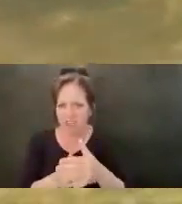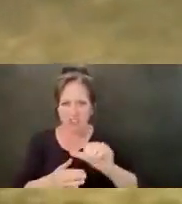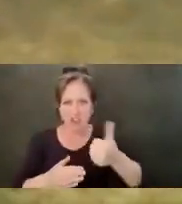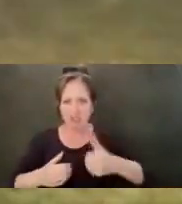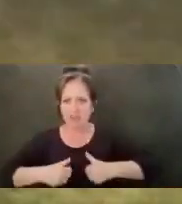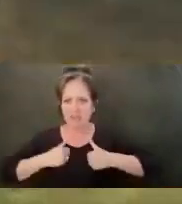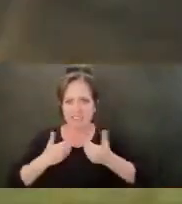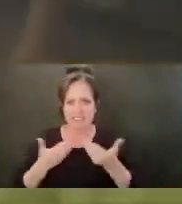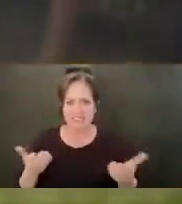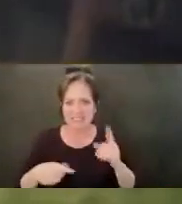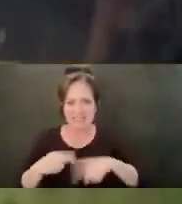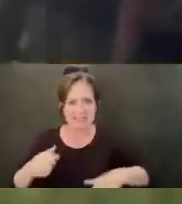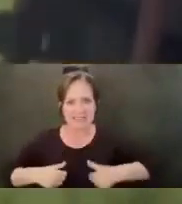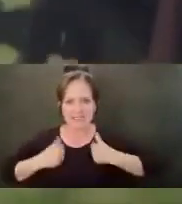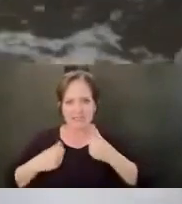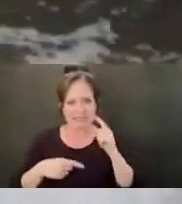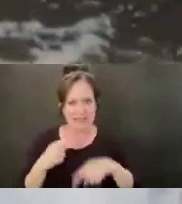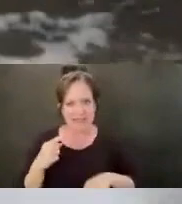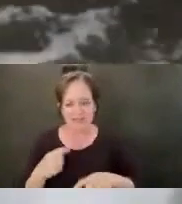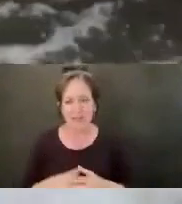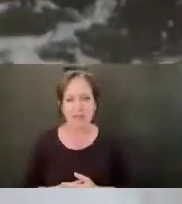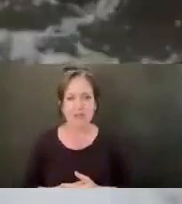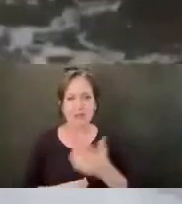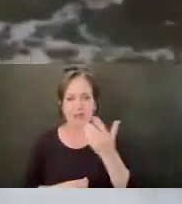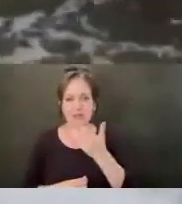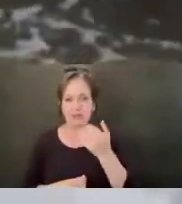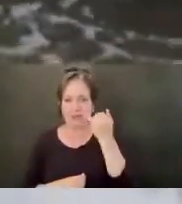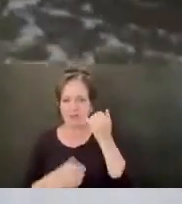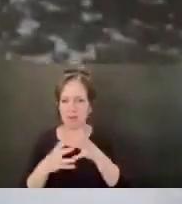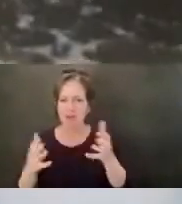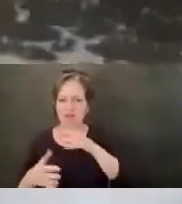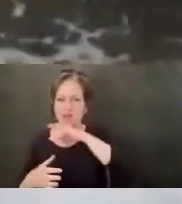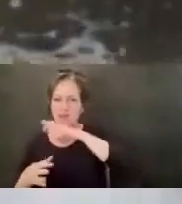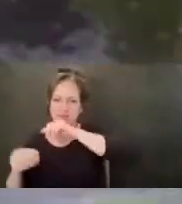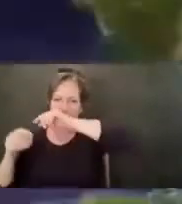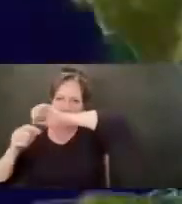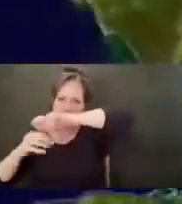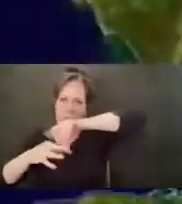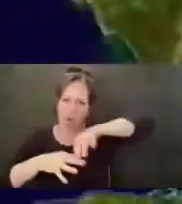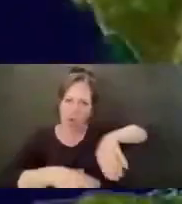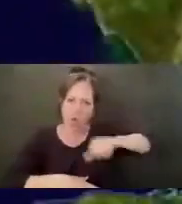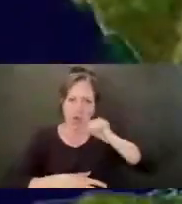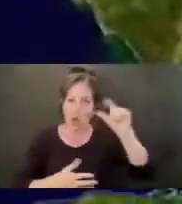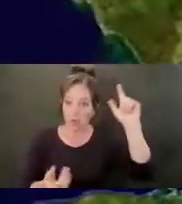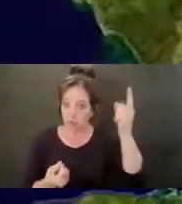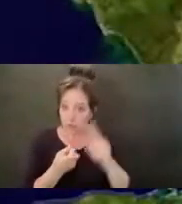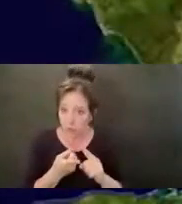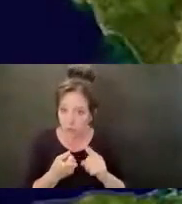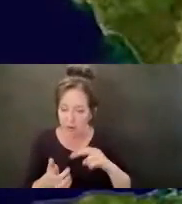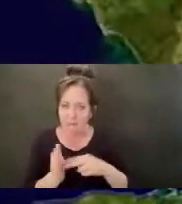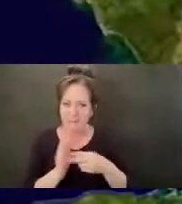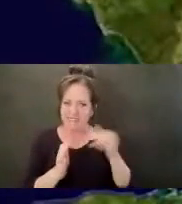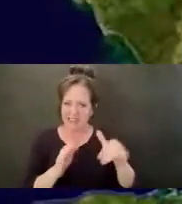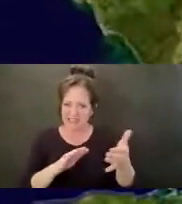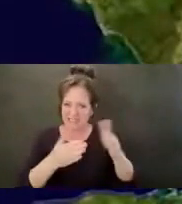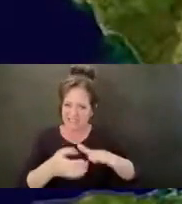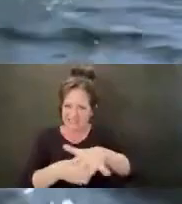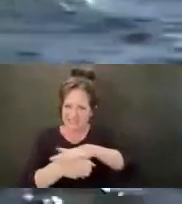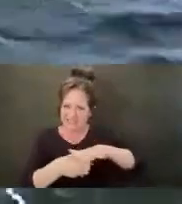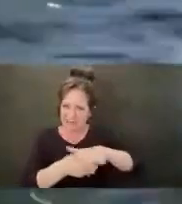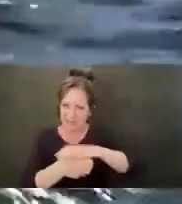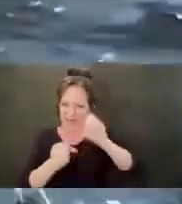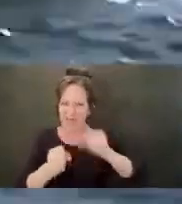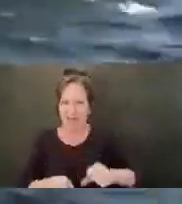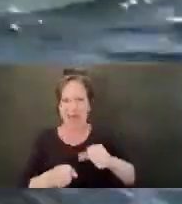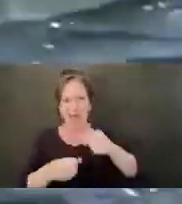bottom waters. If the amount of pollution entering the Gulf isn't reduced, the dead zone will continue to wreak havoc on the ecosystem